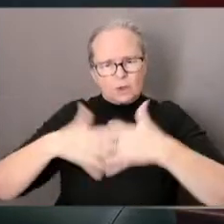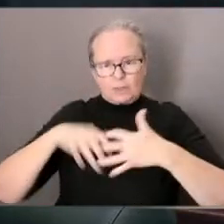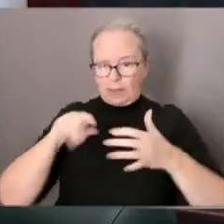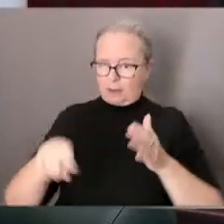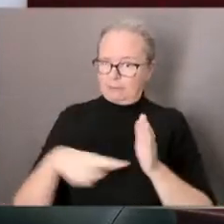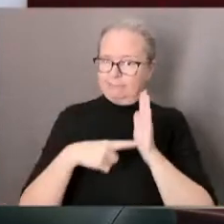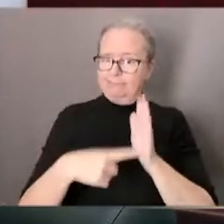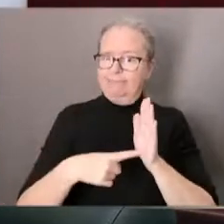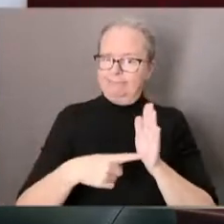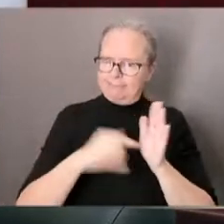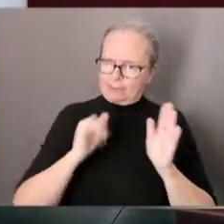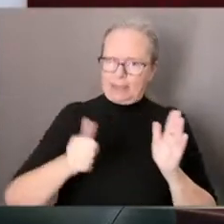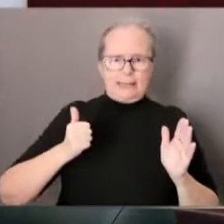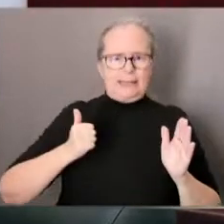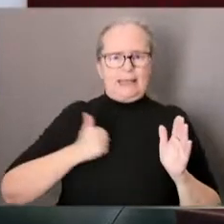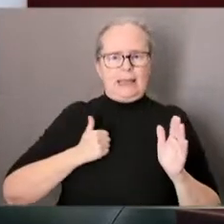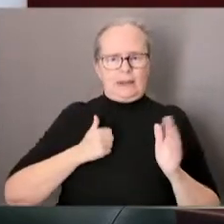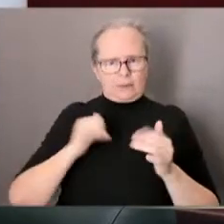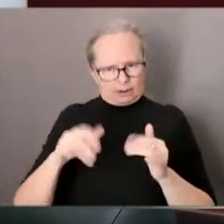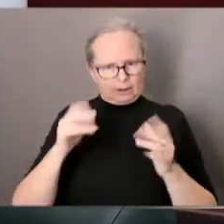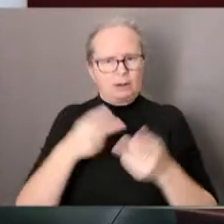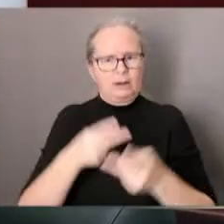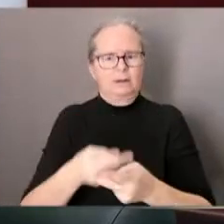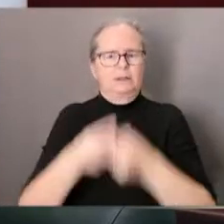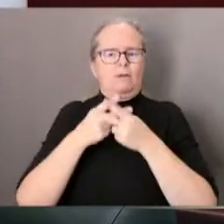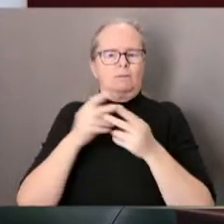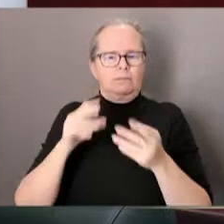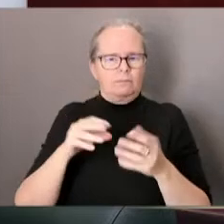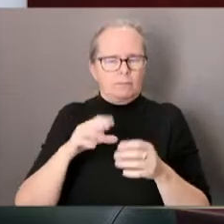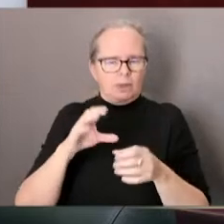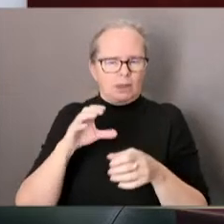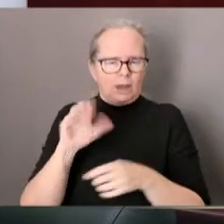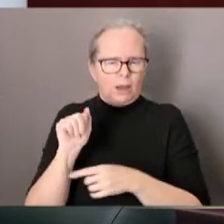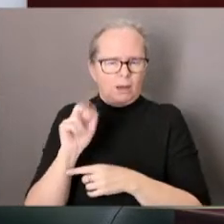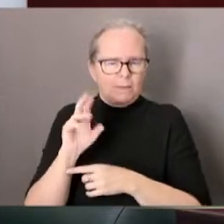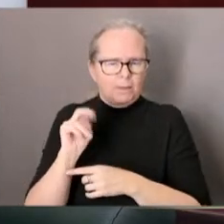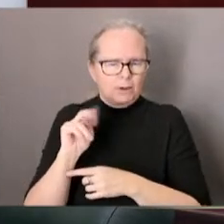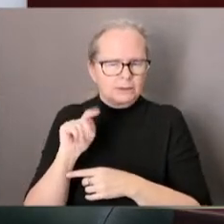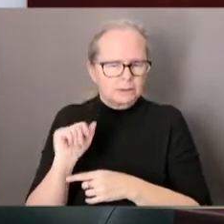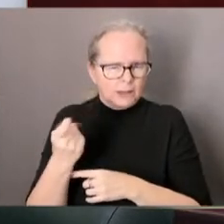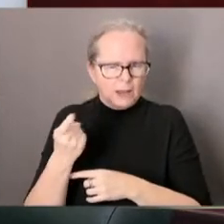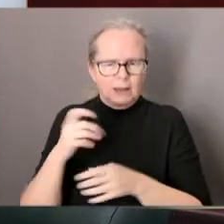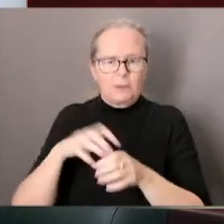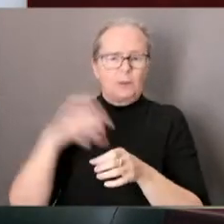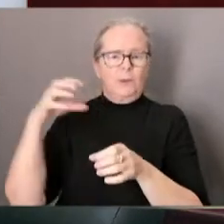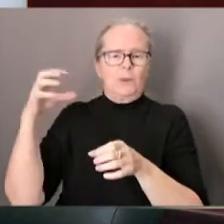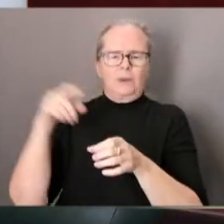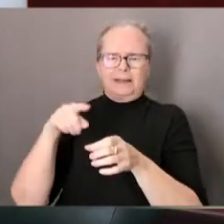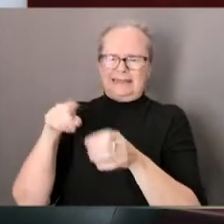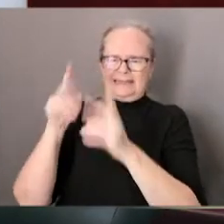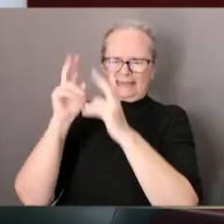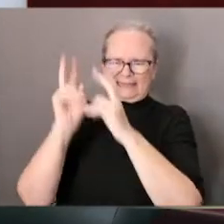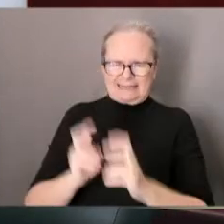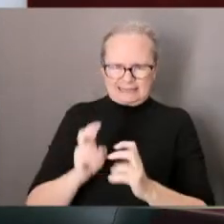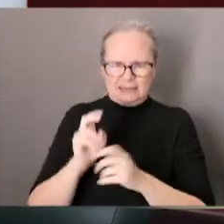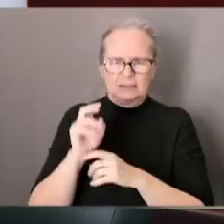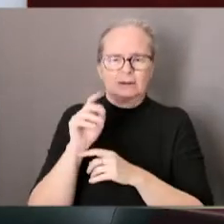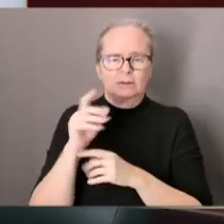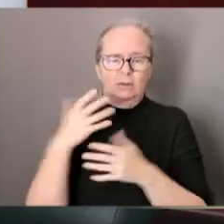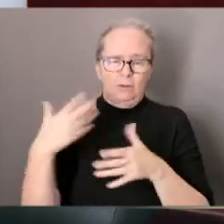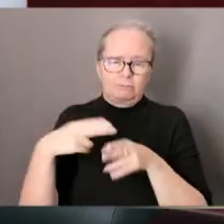already captured and stored 6 million tons of carbon dioxide as well as the anel Green Power Grizzly Bear Creek Wind Farm